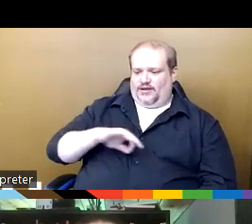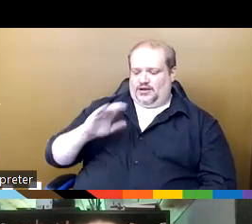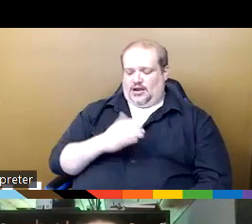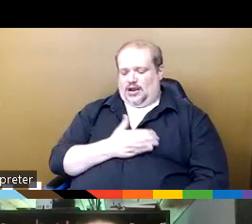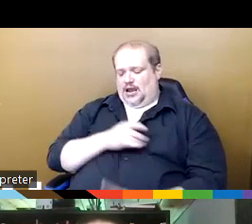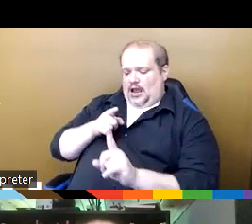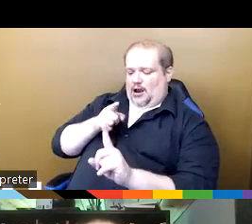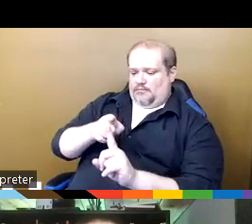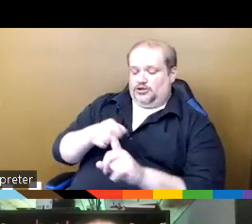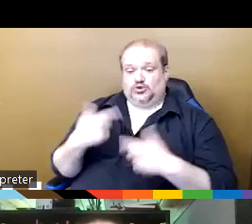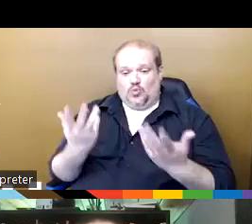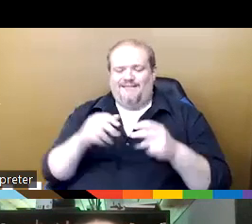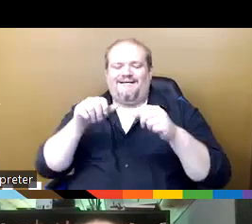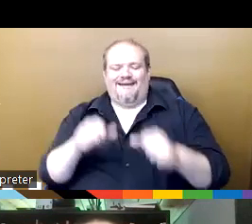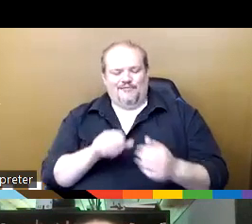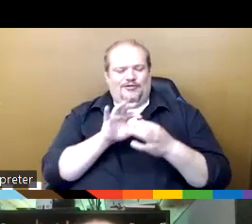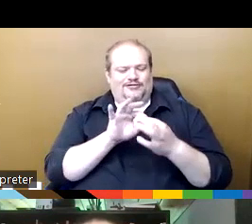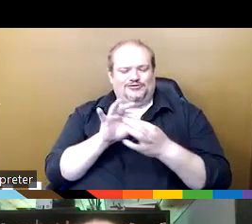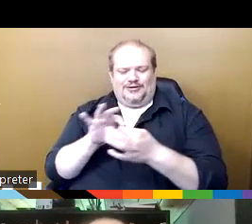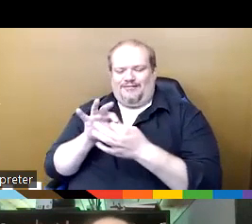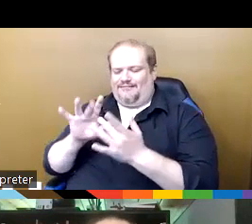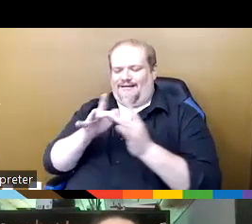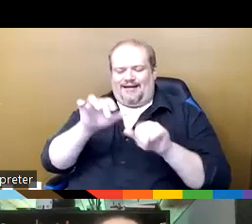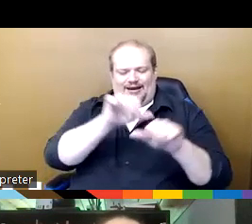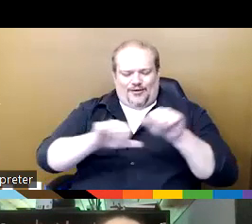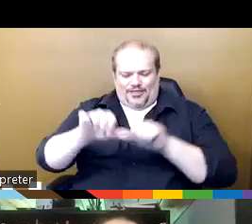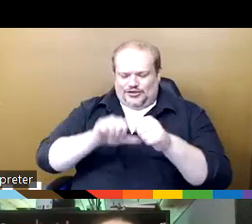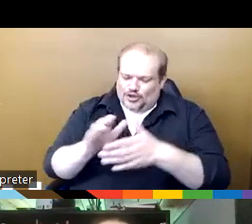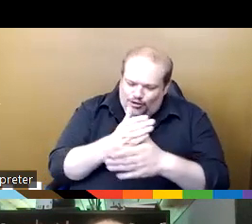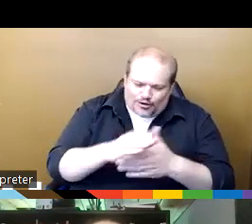always to be able to connect with each other and share resources.